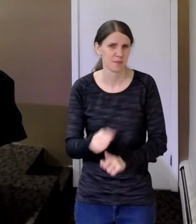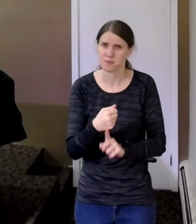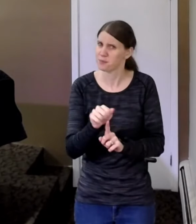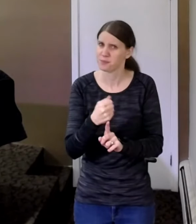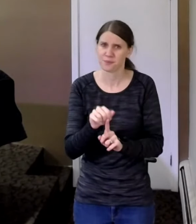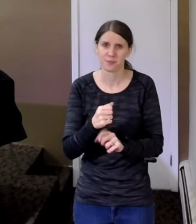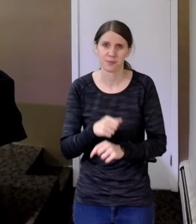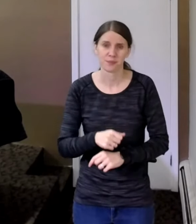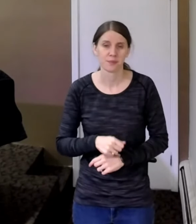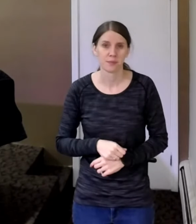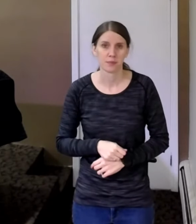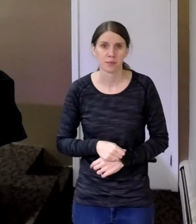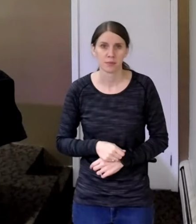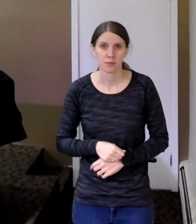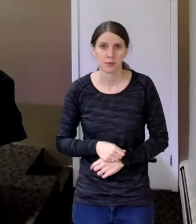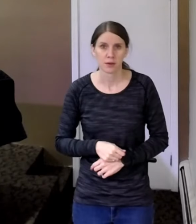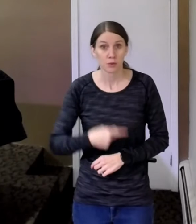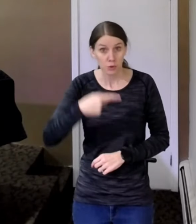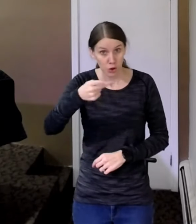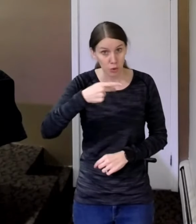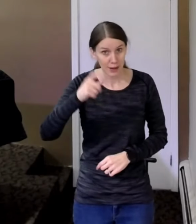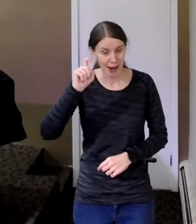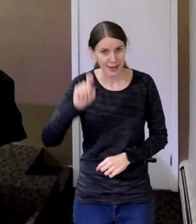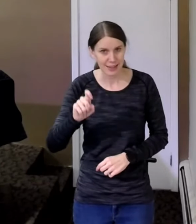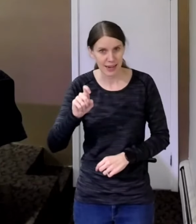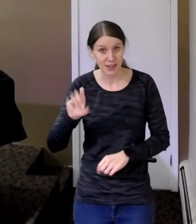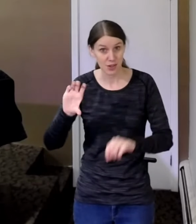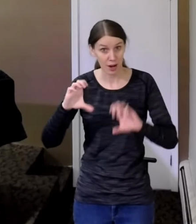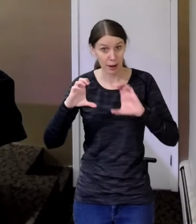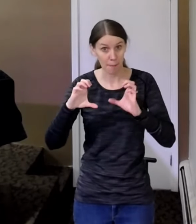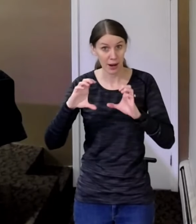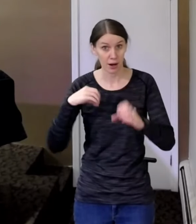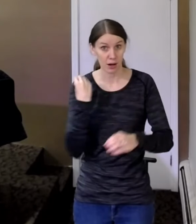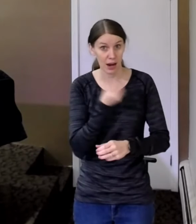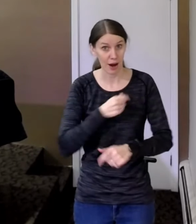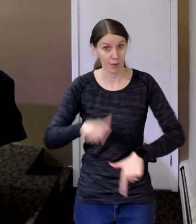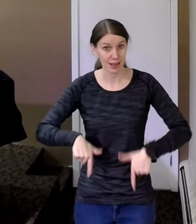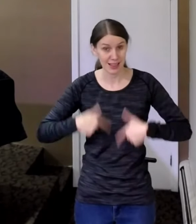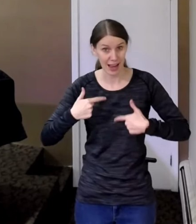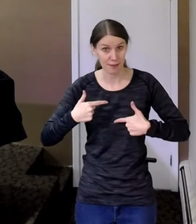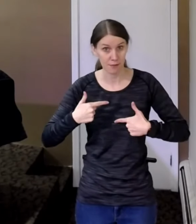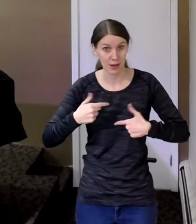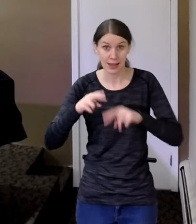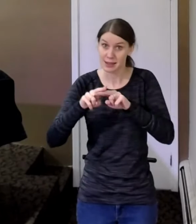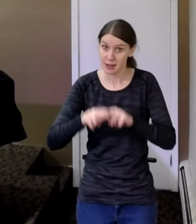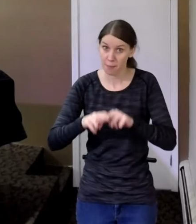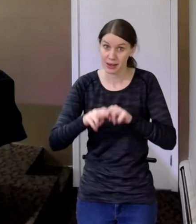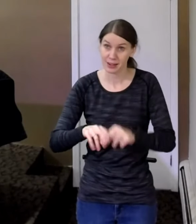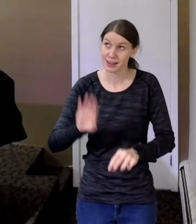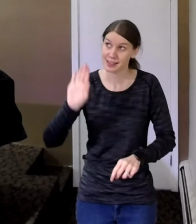We are to be patterning our life, our way through this life, based on what He